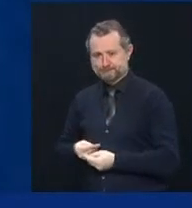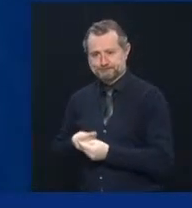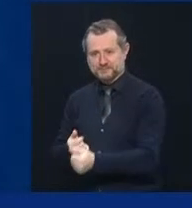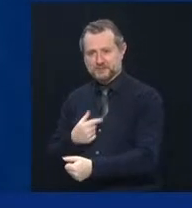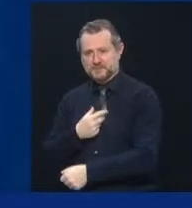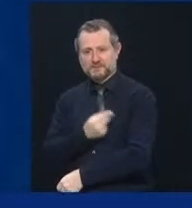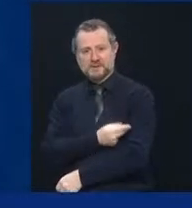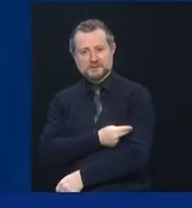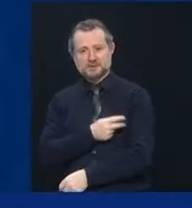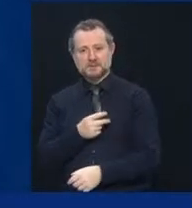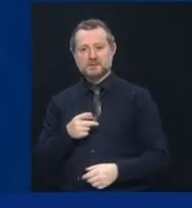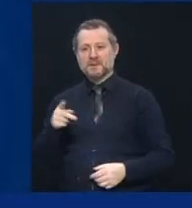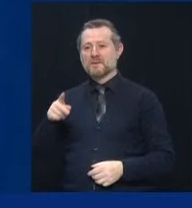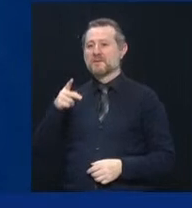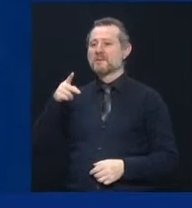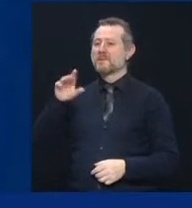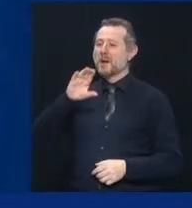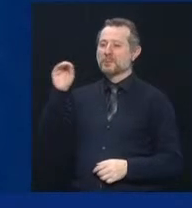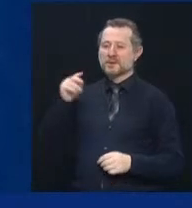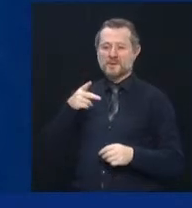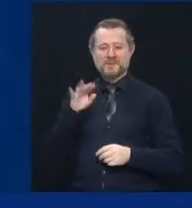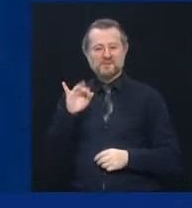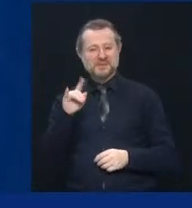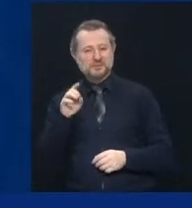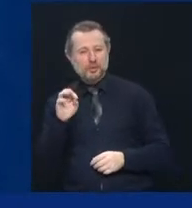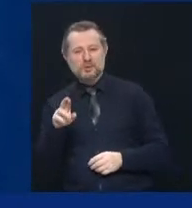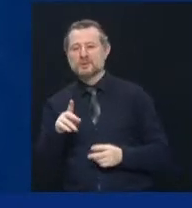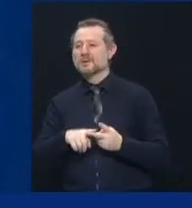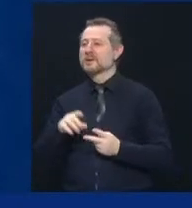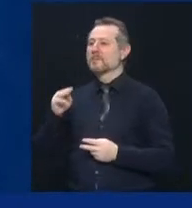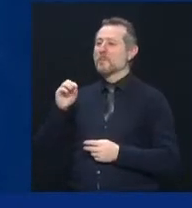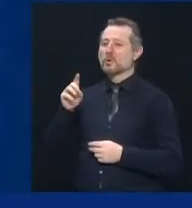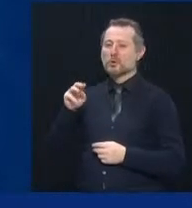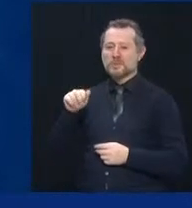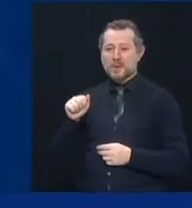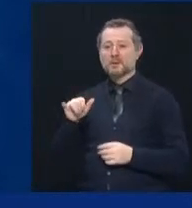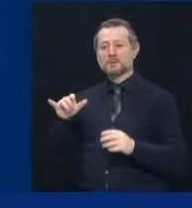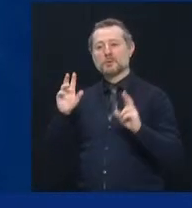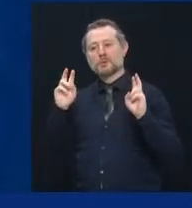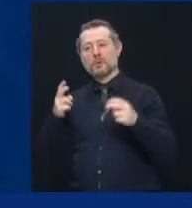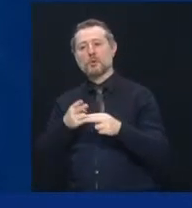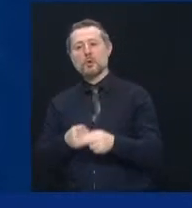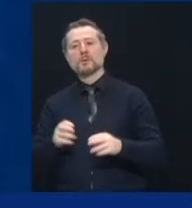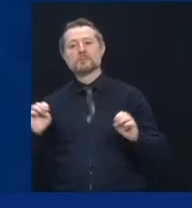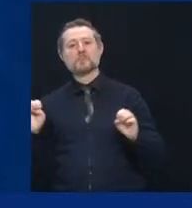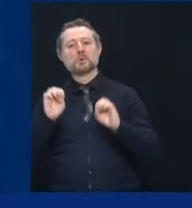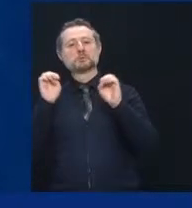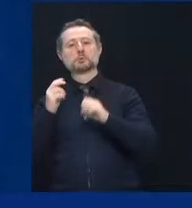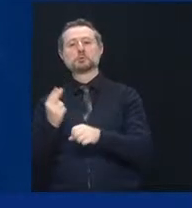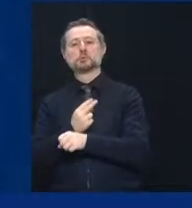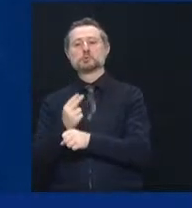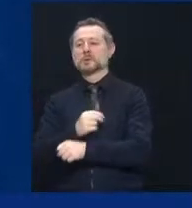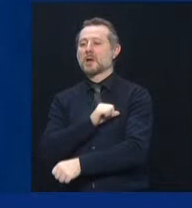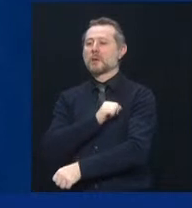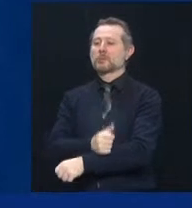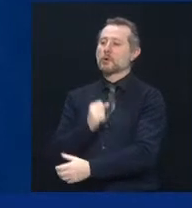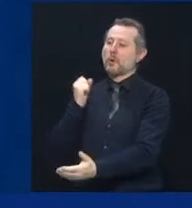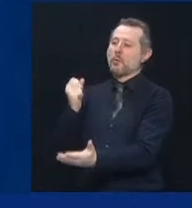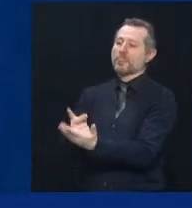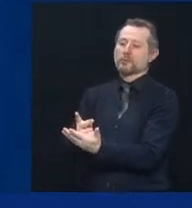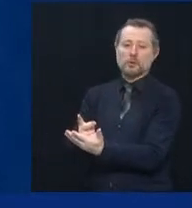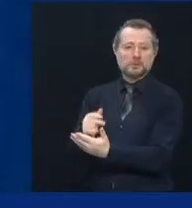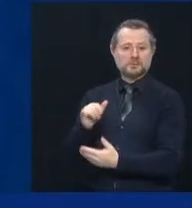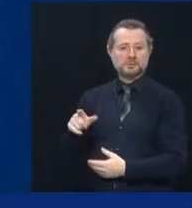Moderna are operating under something called an emergency use authorization. They cannot sell the vaccine.